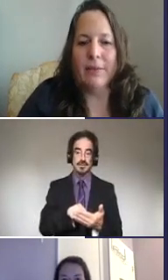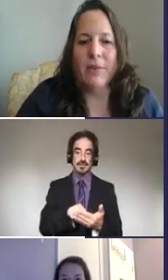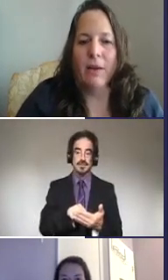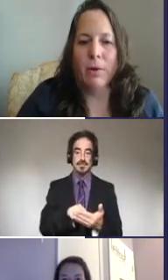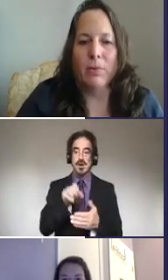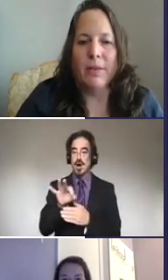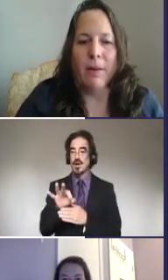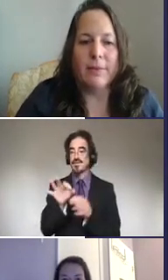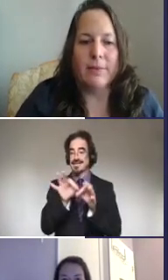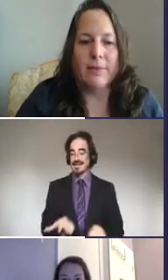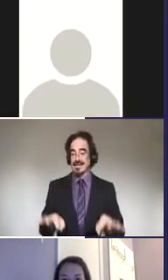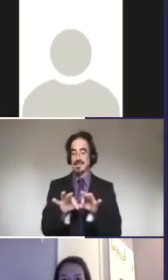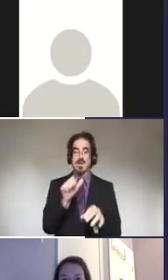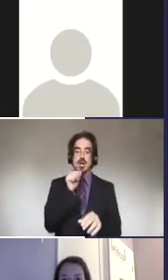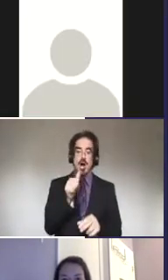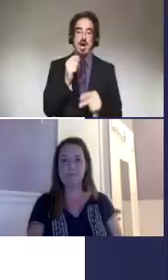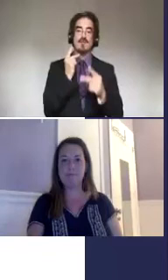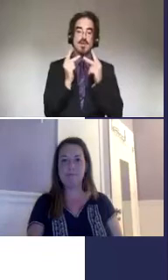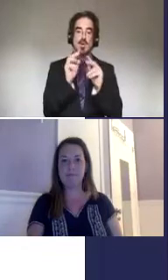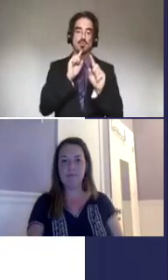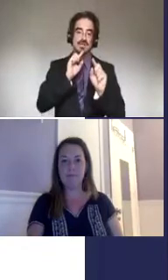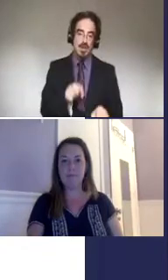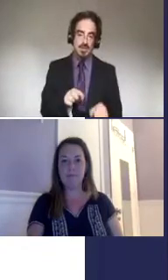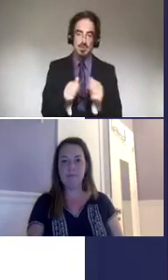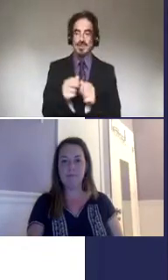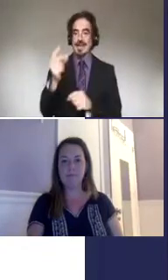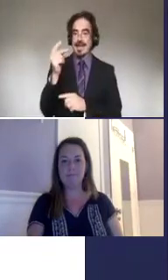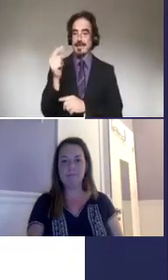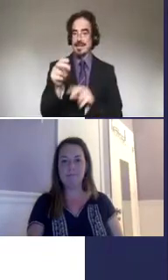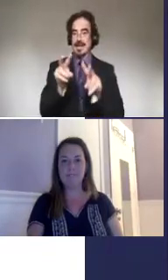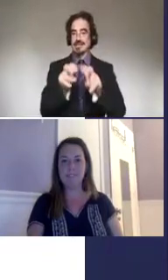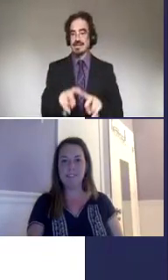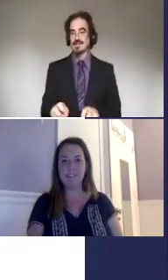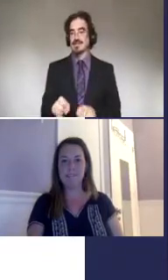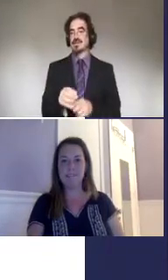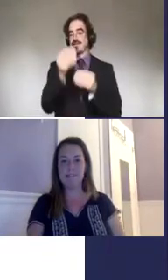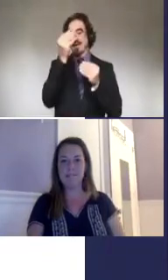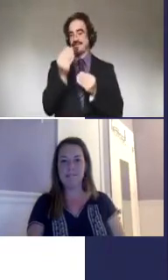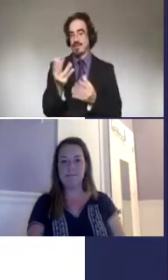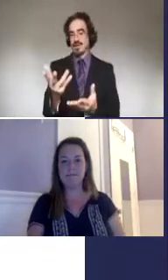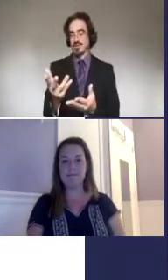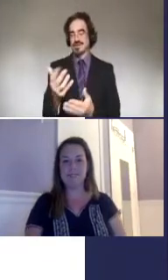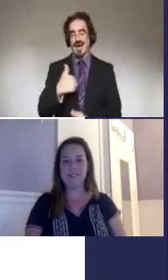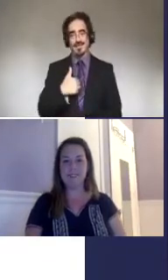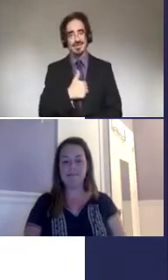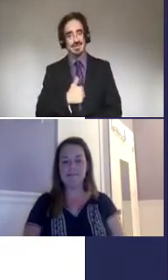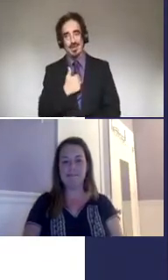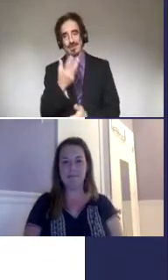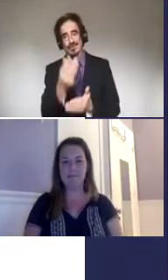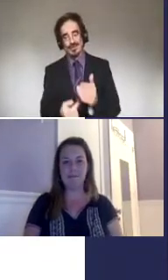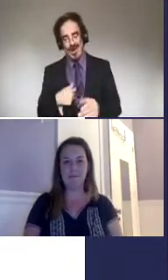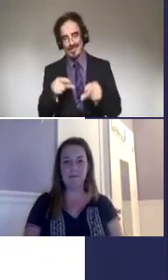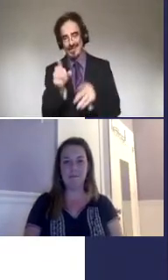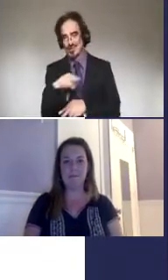significance of nonverbal responses and immediate assessment of information. I am very sorry. I'll let you read that while I'm trying